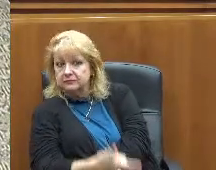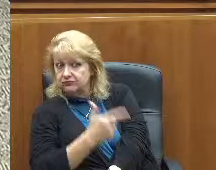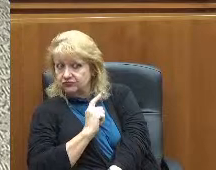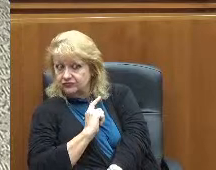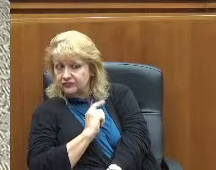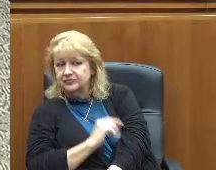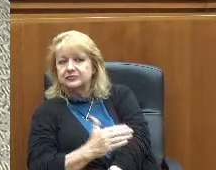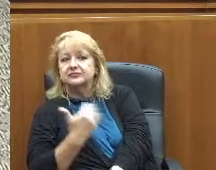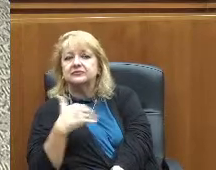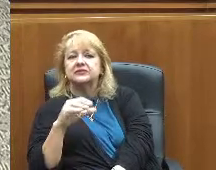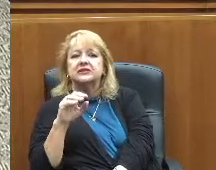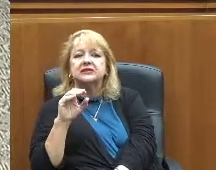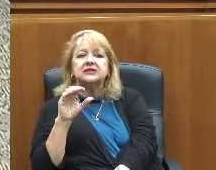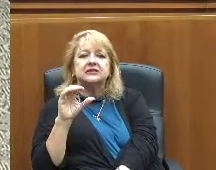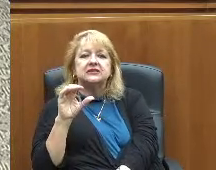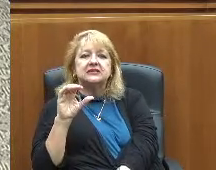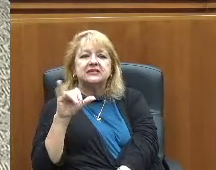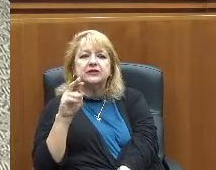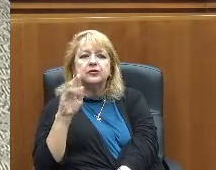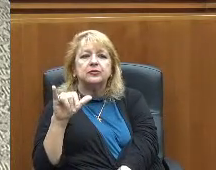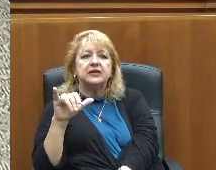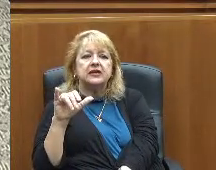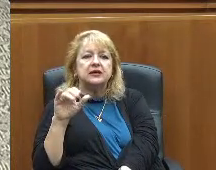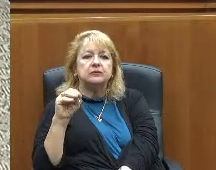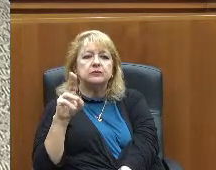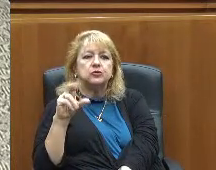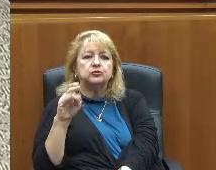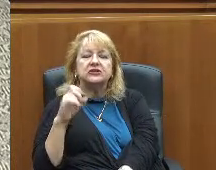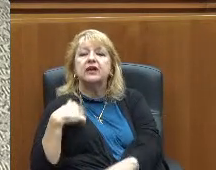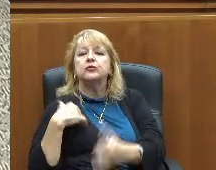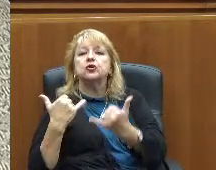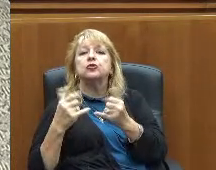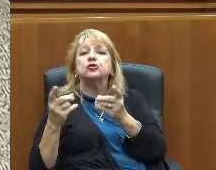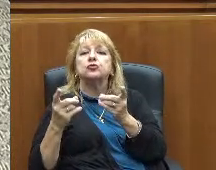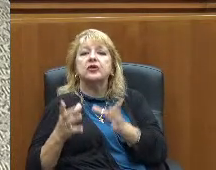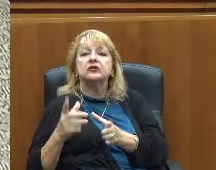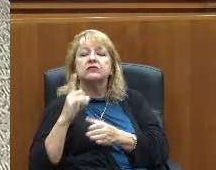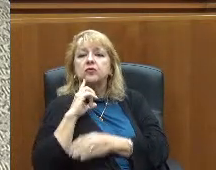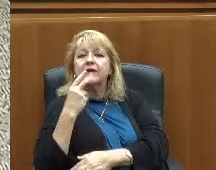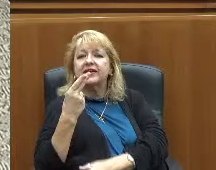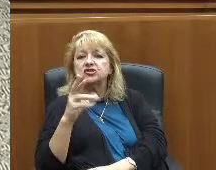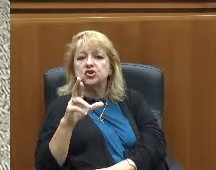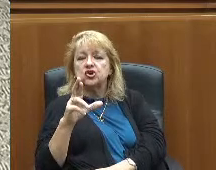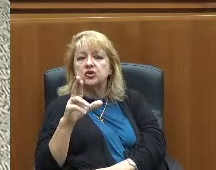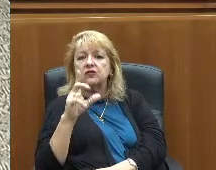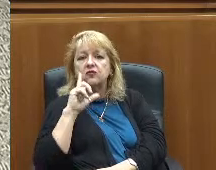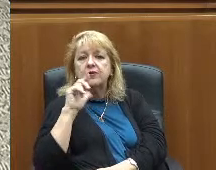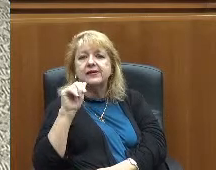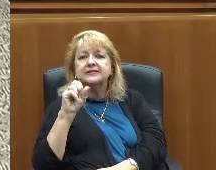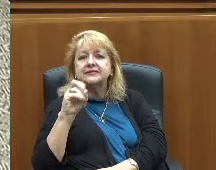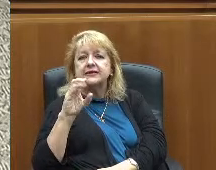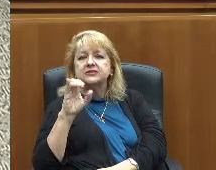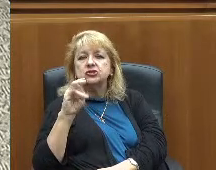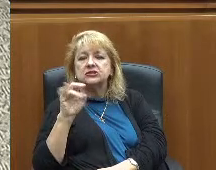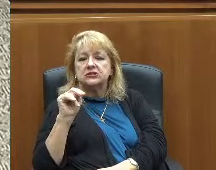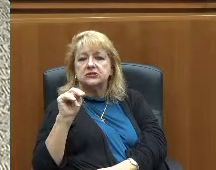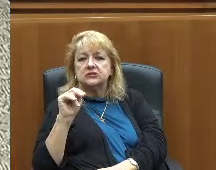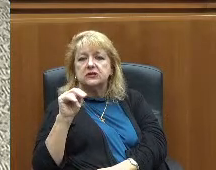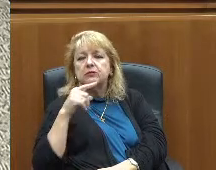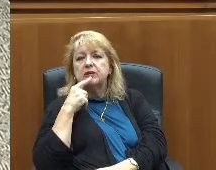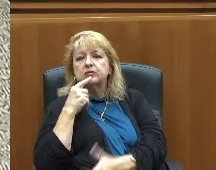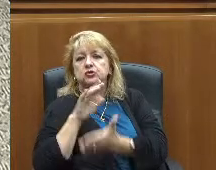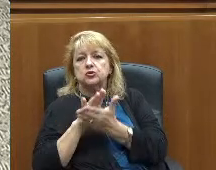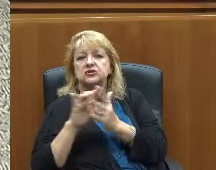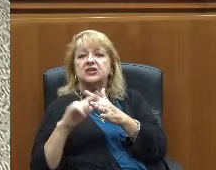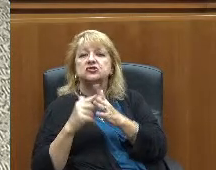Thank you. My name is Dr. Jeremy News. I am the current Director for Human Resources for Ascension Public Schools. I